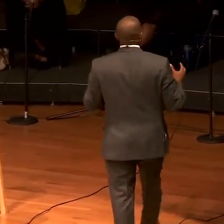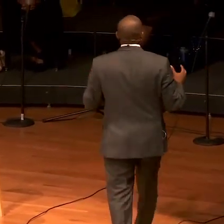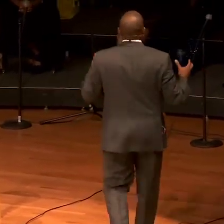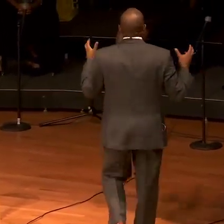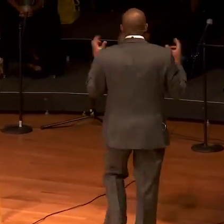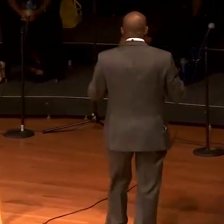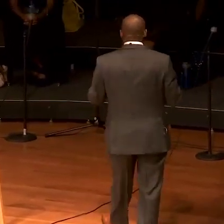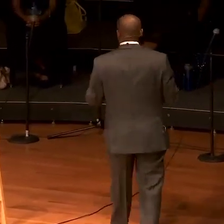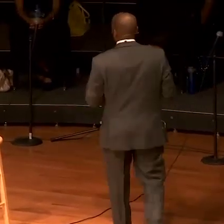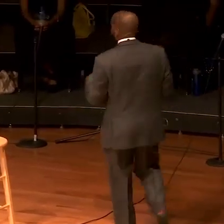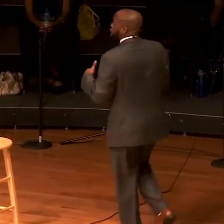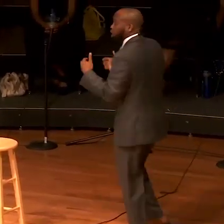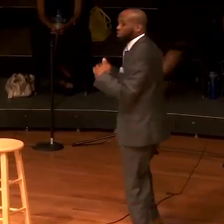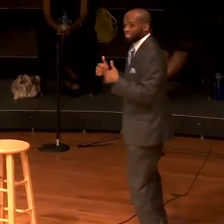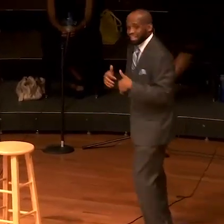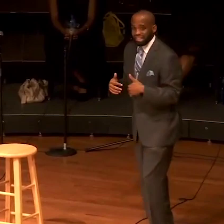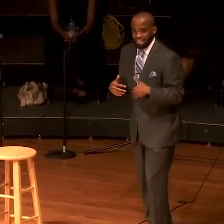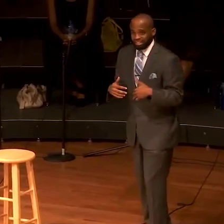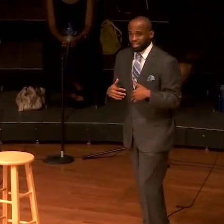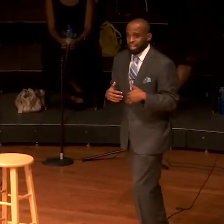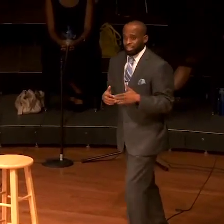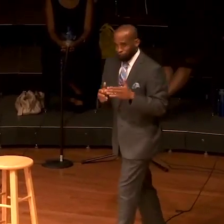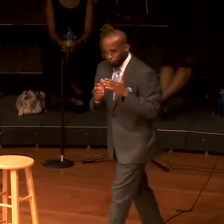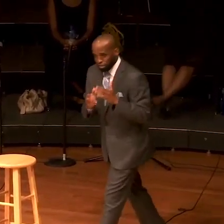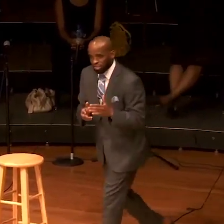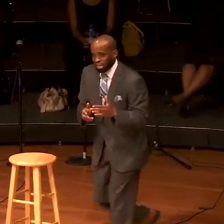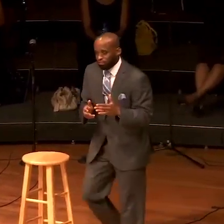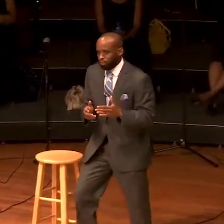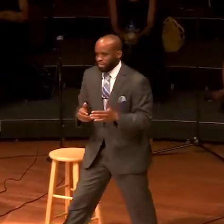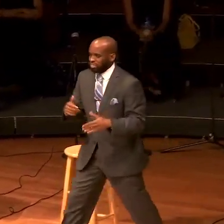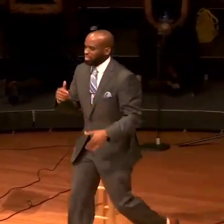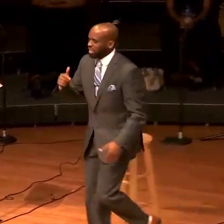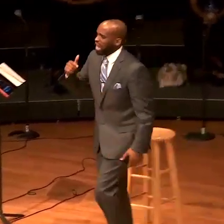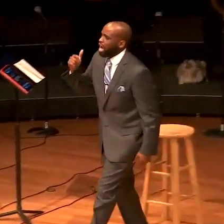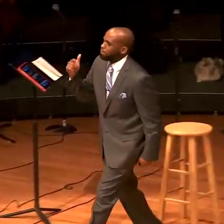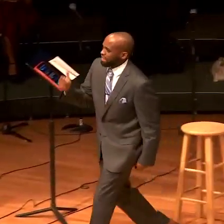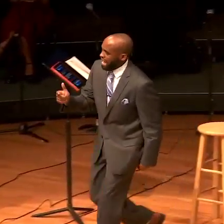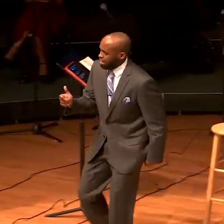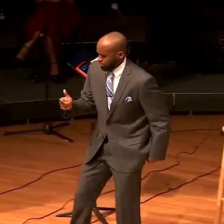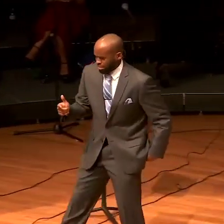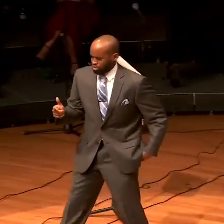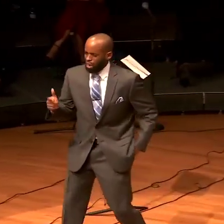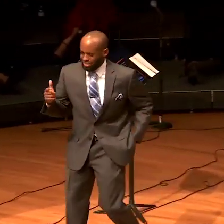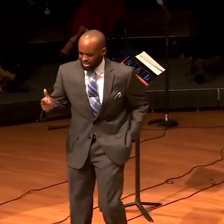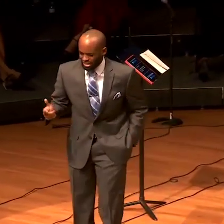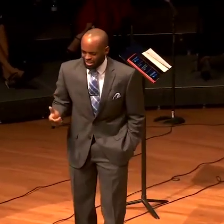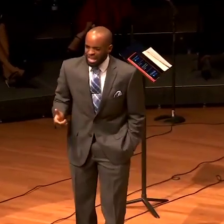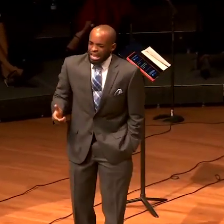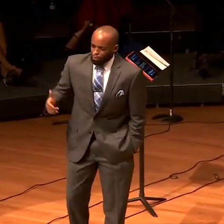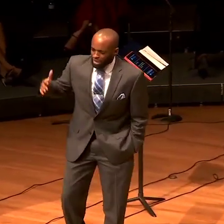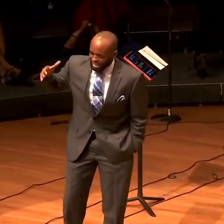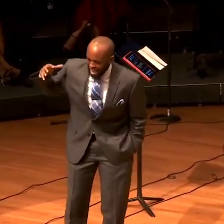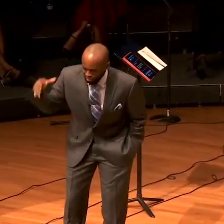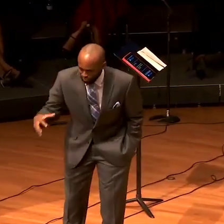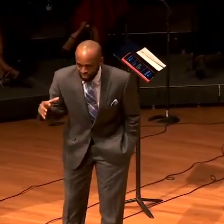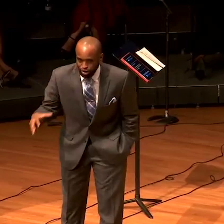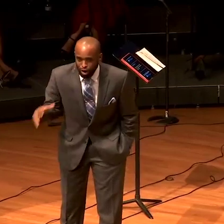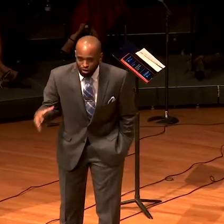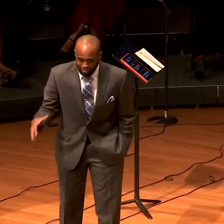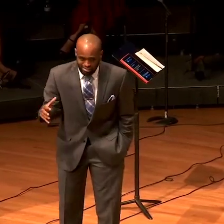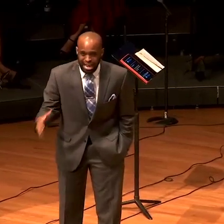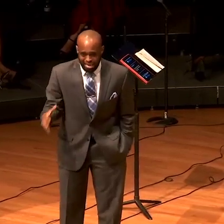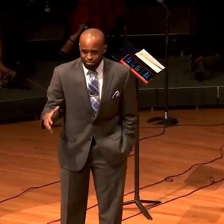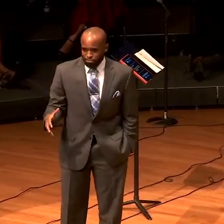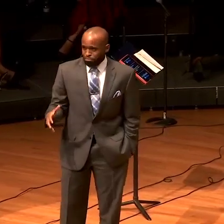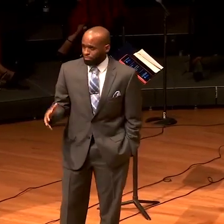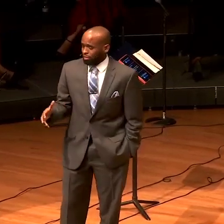to get together for fellowship on Sundays, the first day of the week. This is a common gathering. So watch this. We gather here